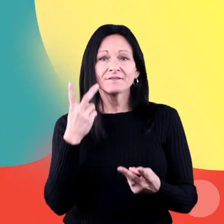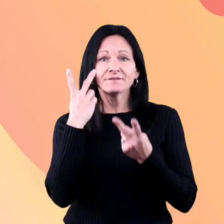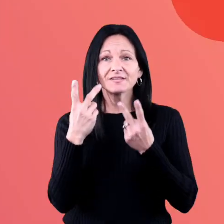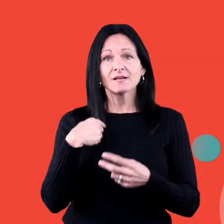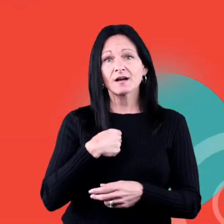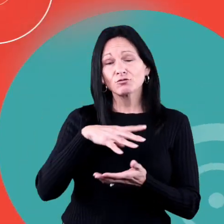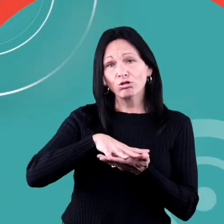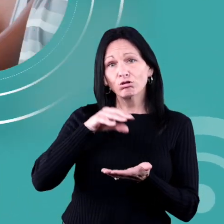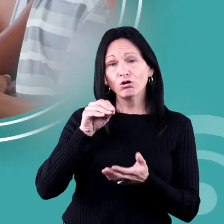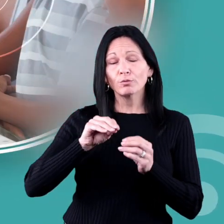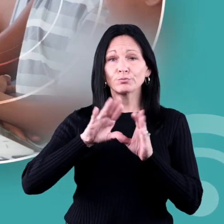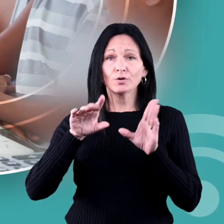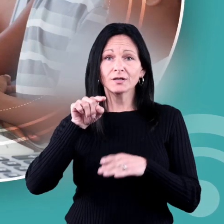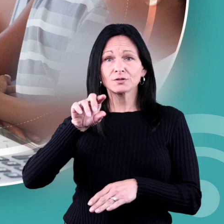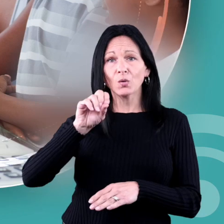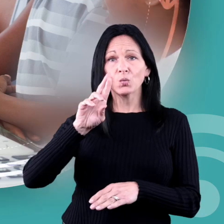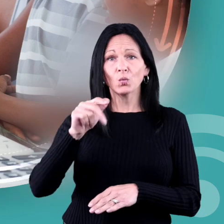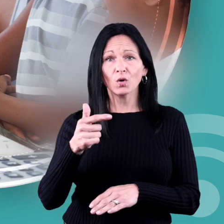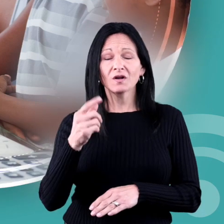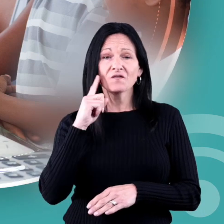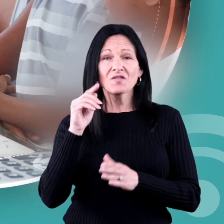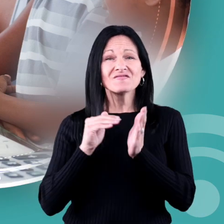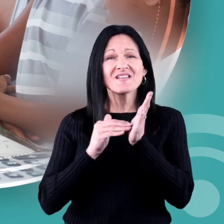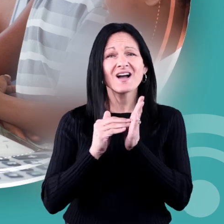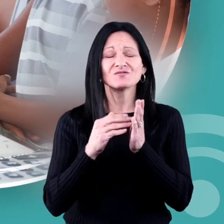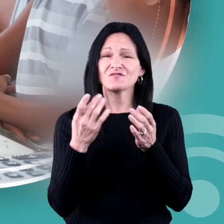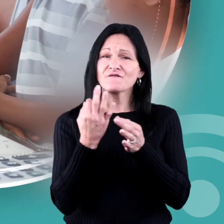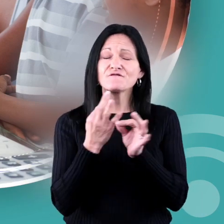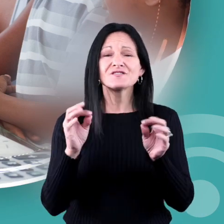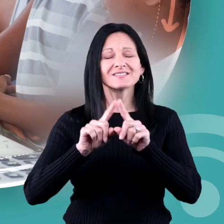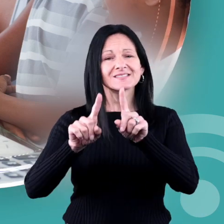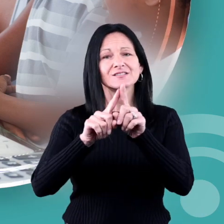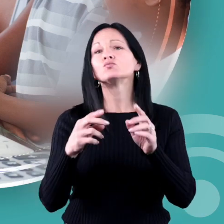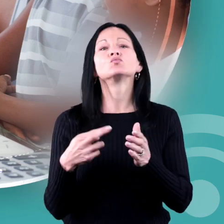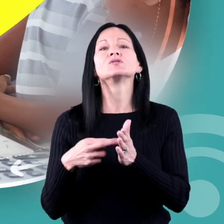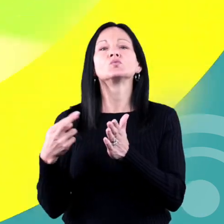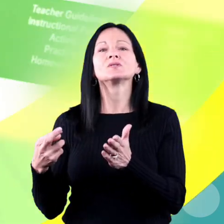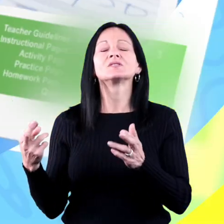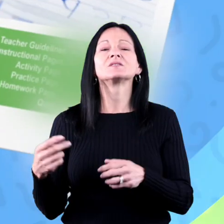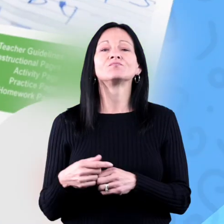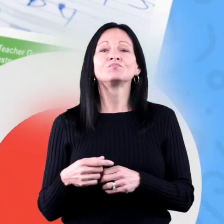Visit us at learnbright.org for thousands of free